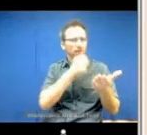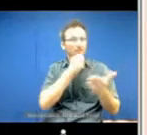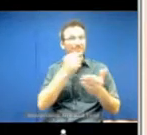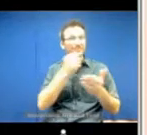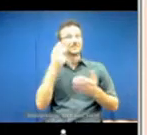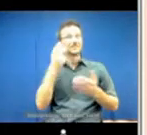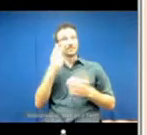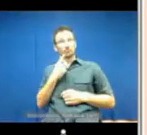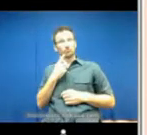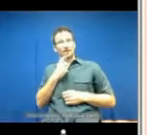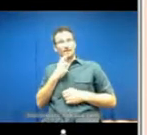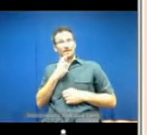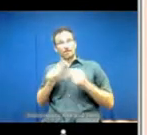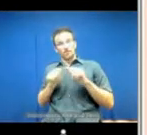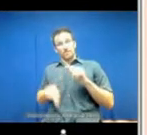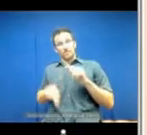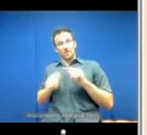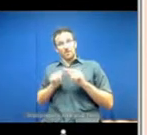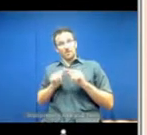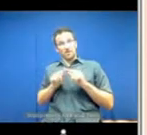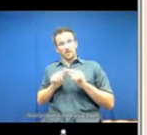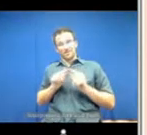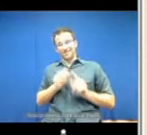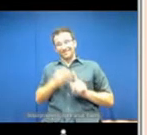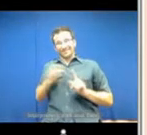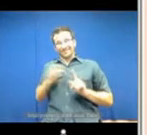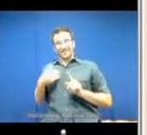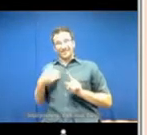also interpreted conversations between that